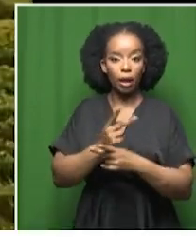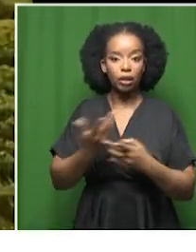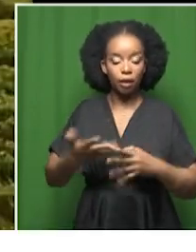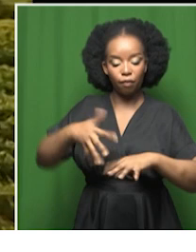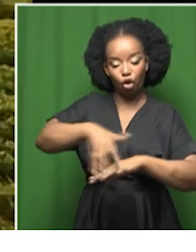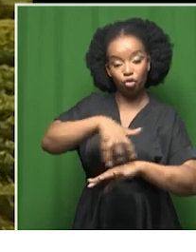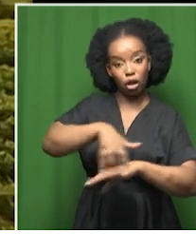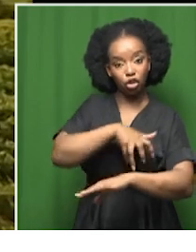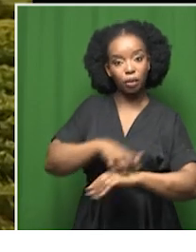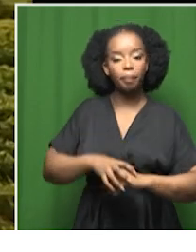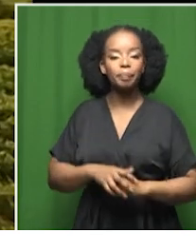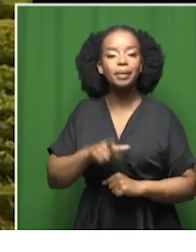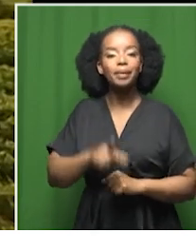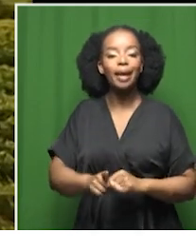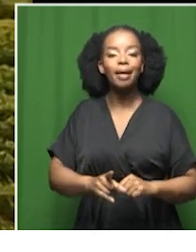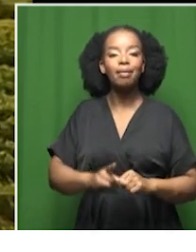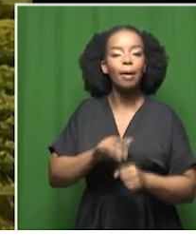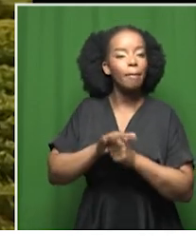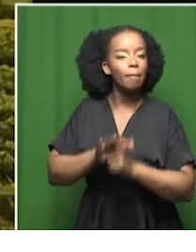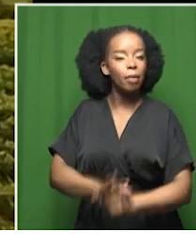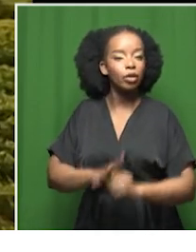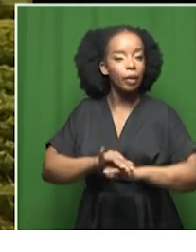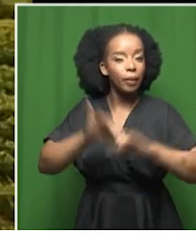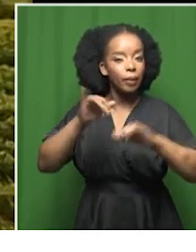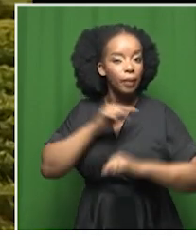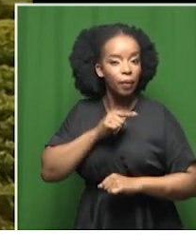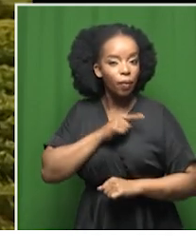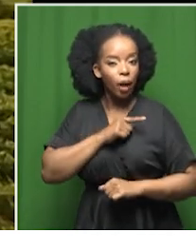the pressure is slightly less, simply because we've had